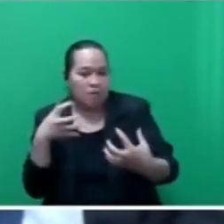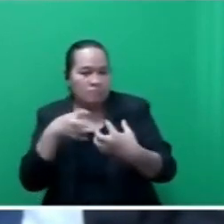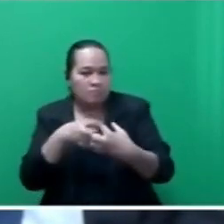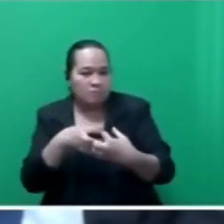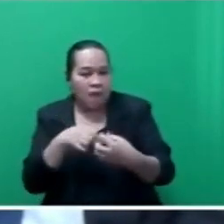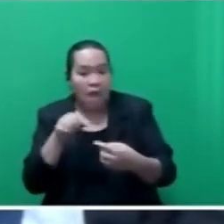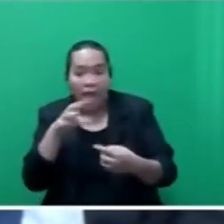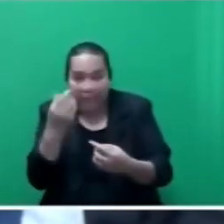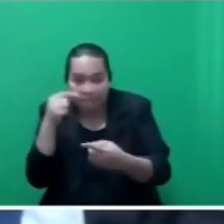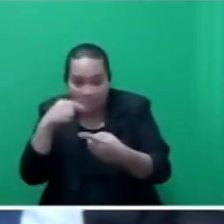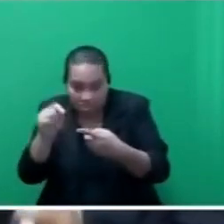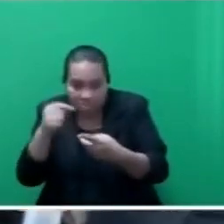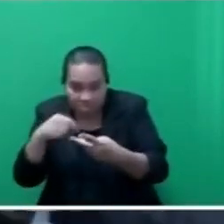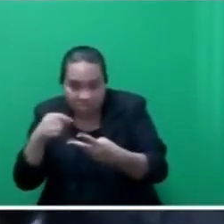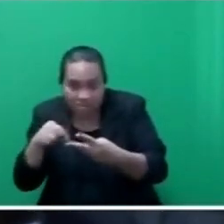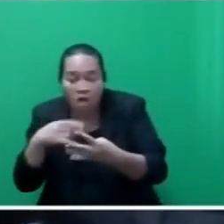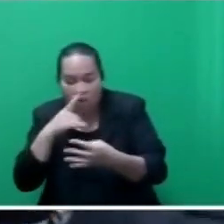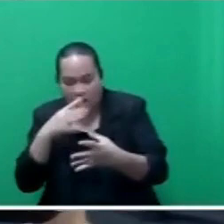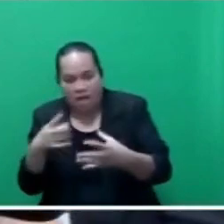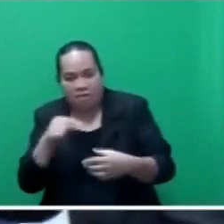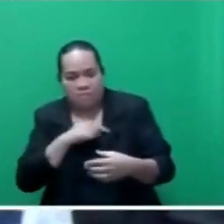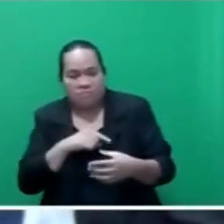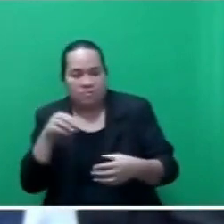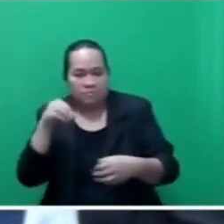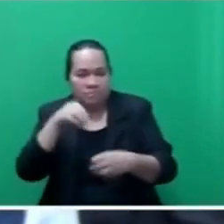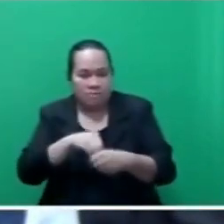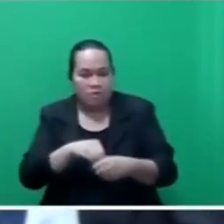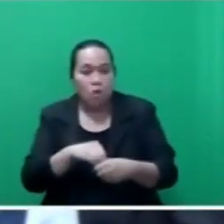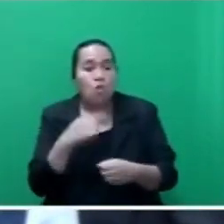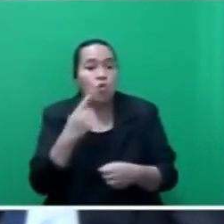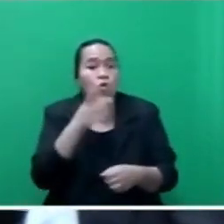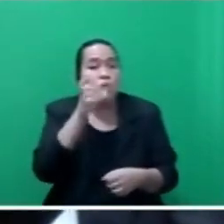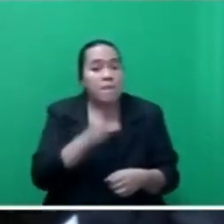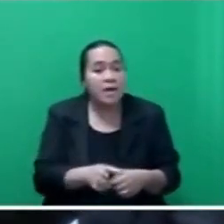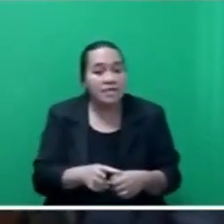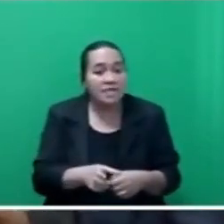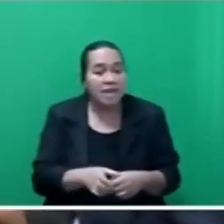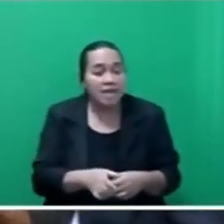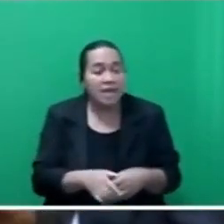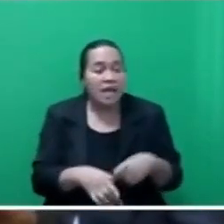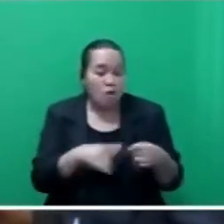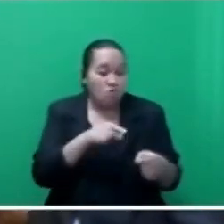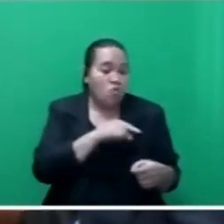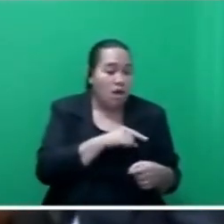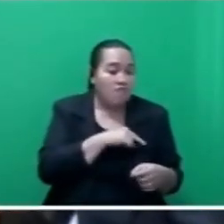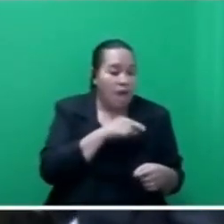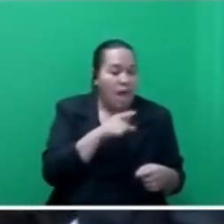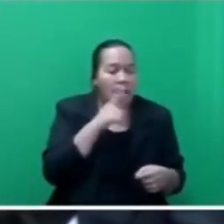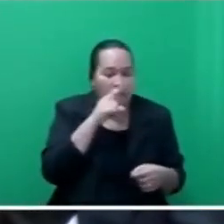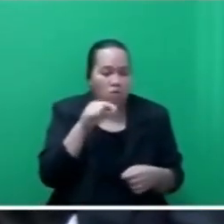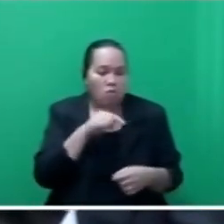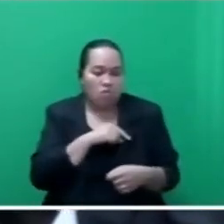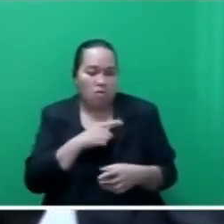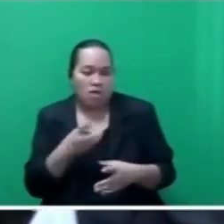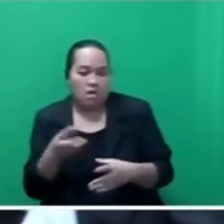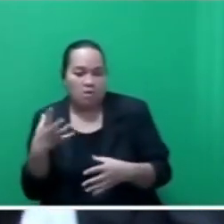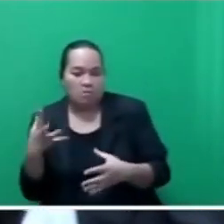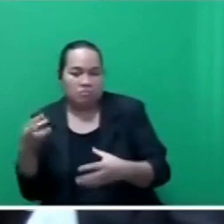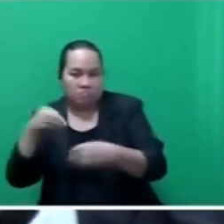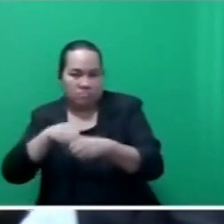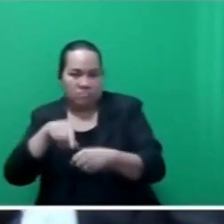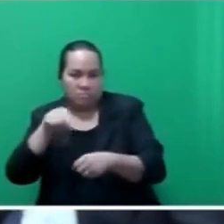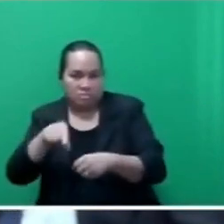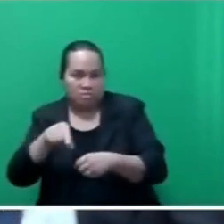schemes. We've also worked it so that somebody who qualifies for social welfare qualifies for the scheme and also potentially